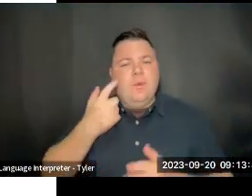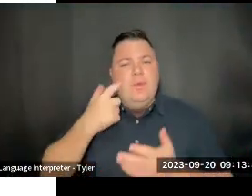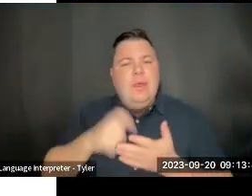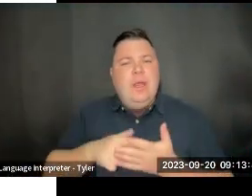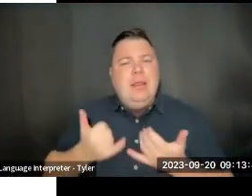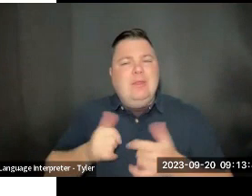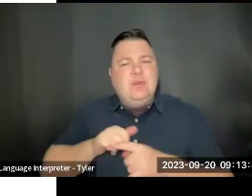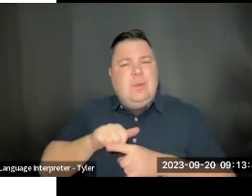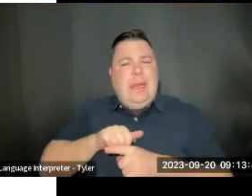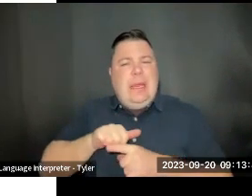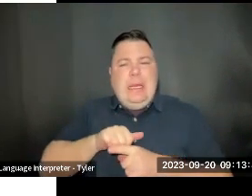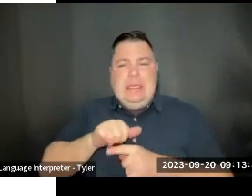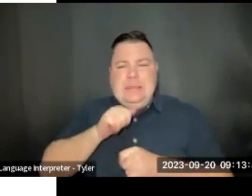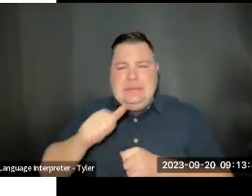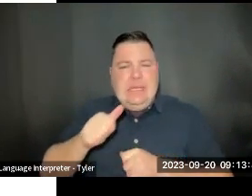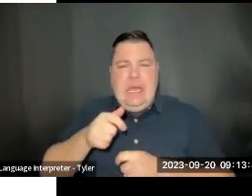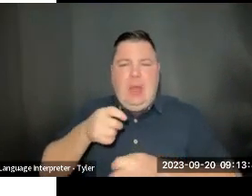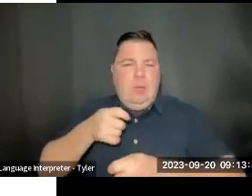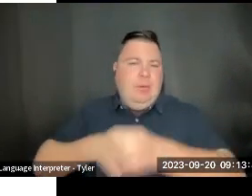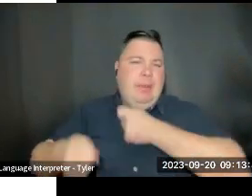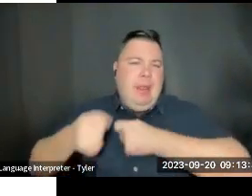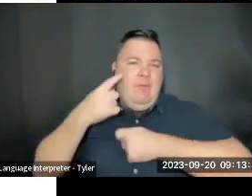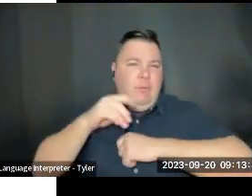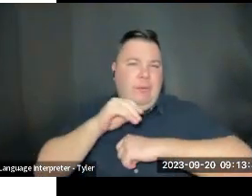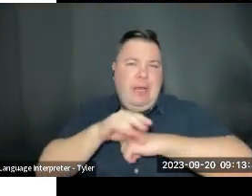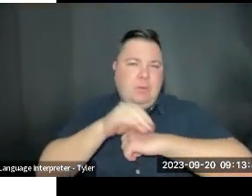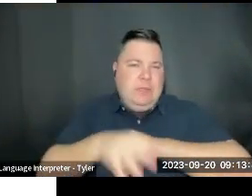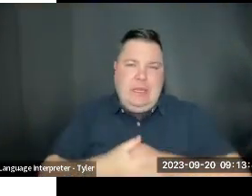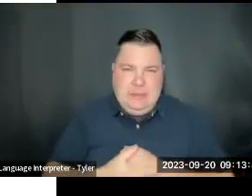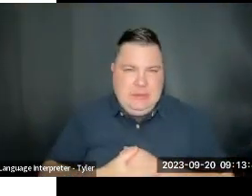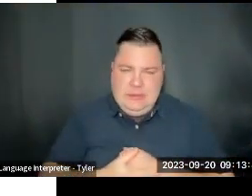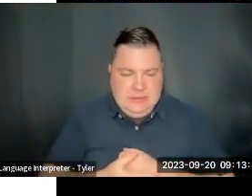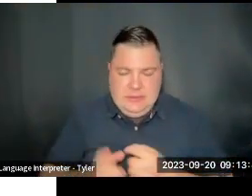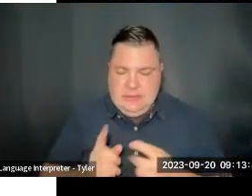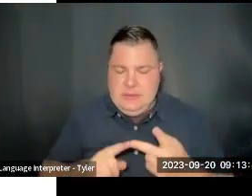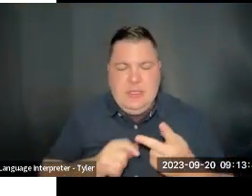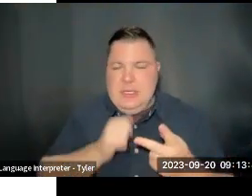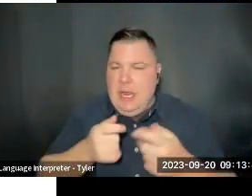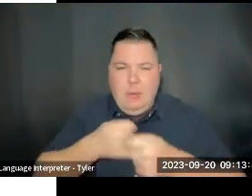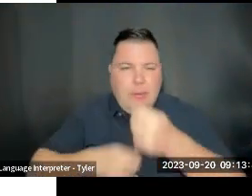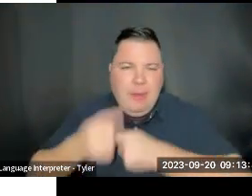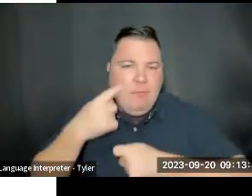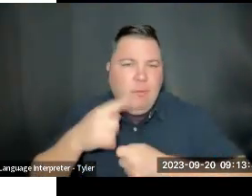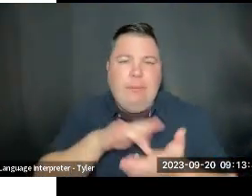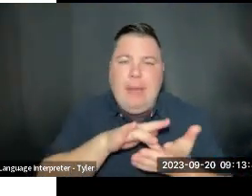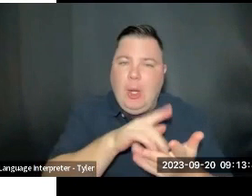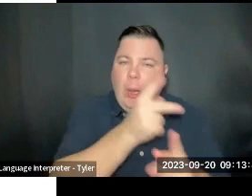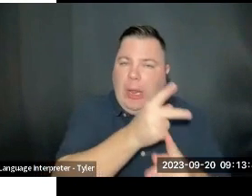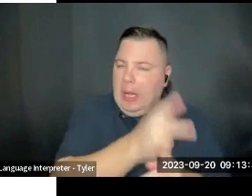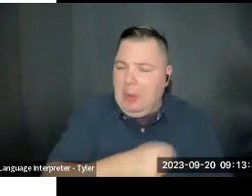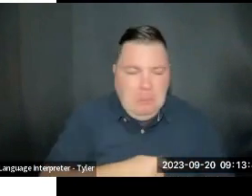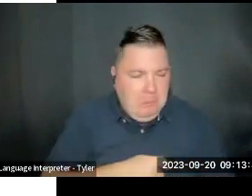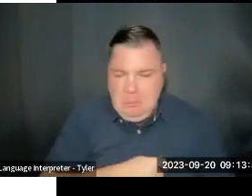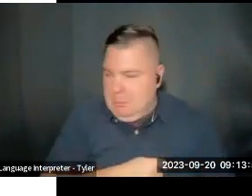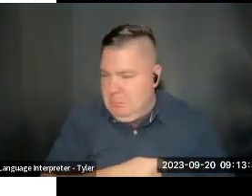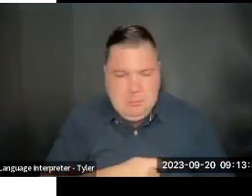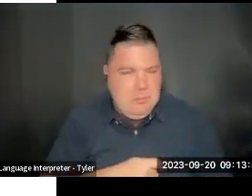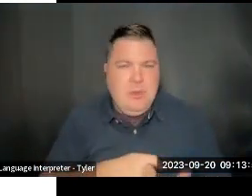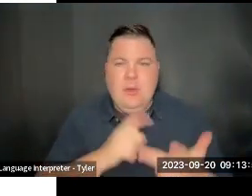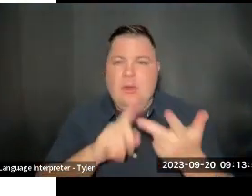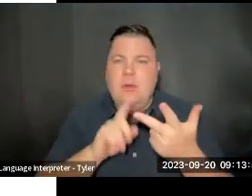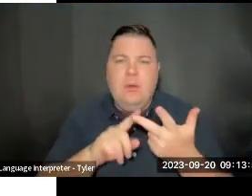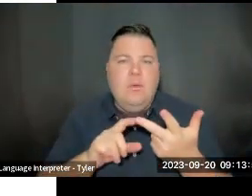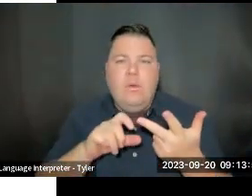is not a substitute for counseling. It's not a substitute for medical care or